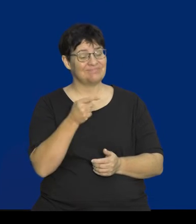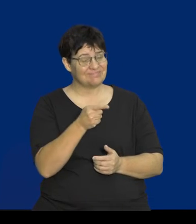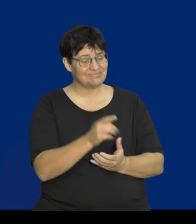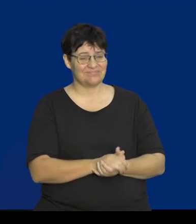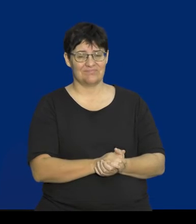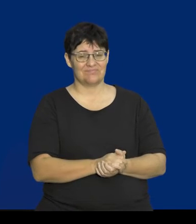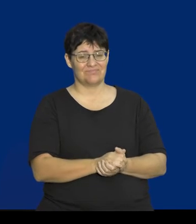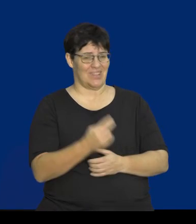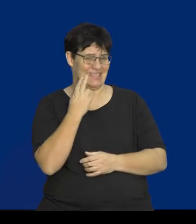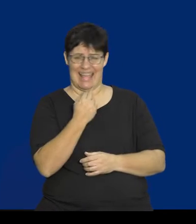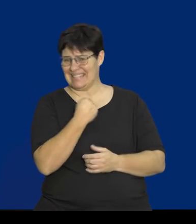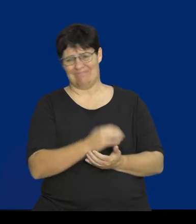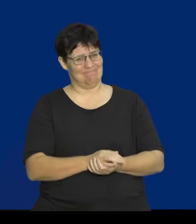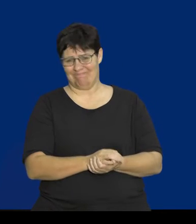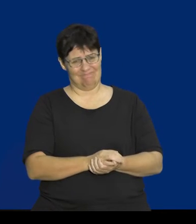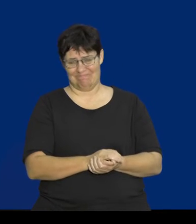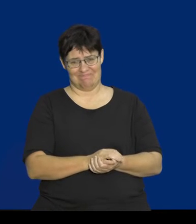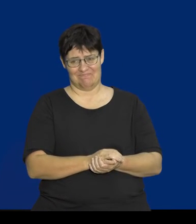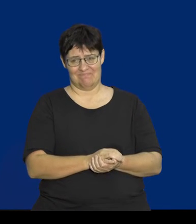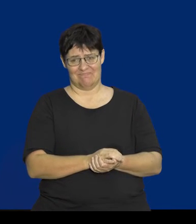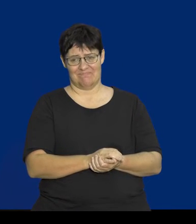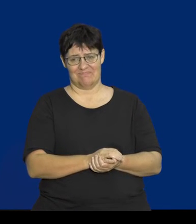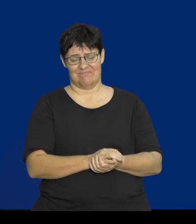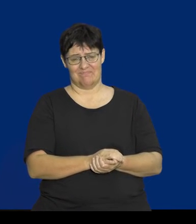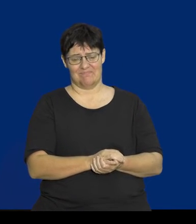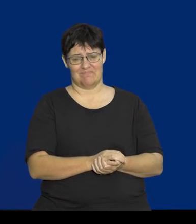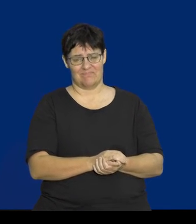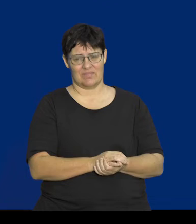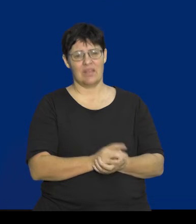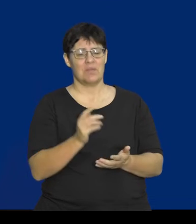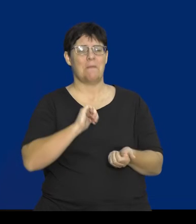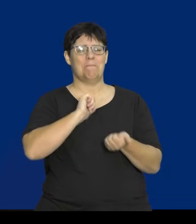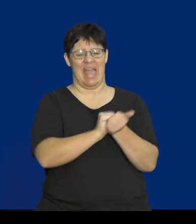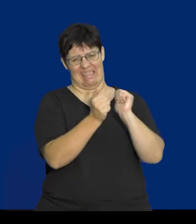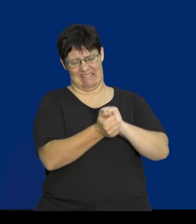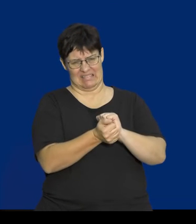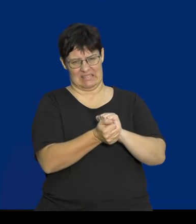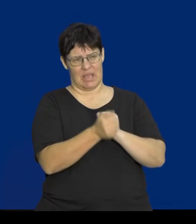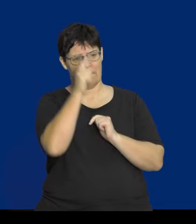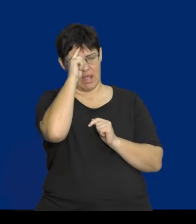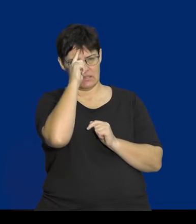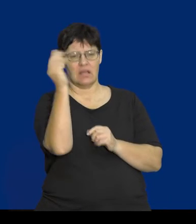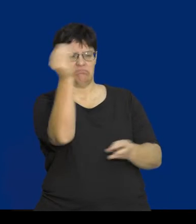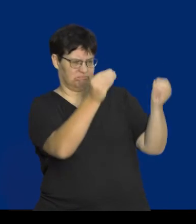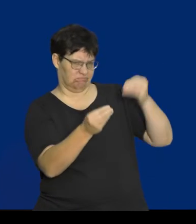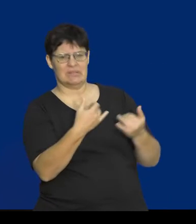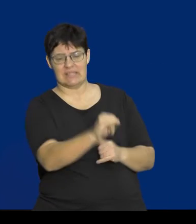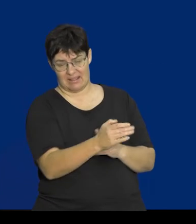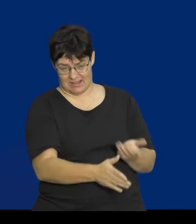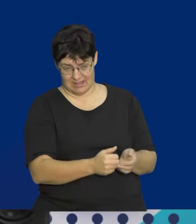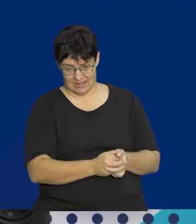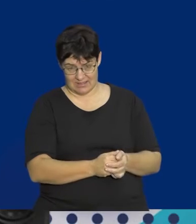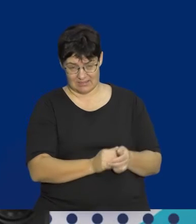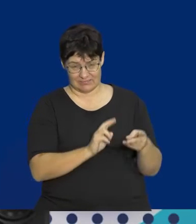Those aren't so nice, but that's just a maths issue, but they're still substitution type